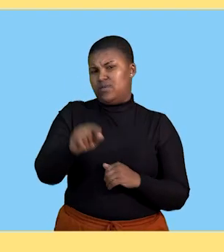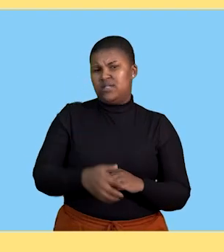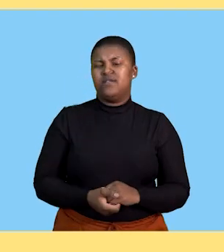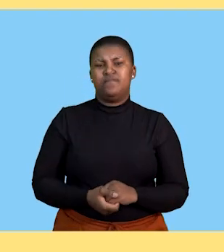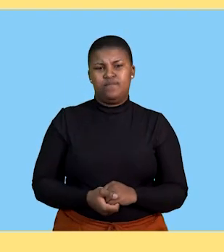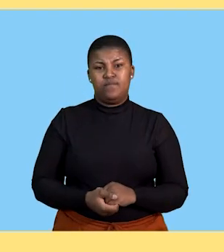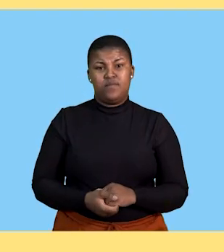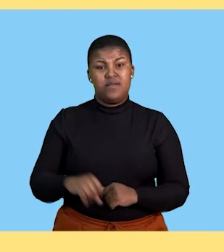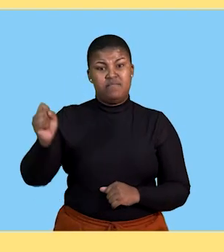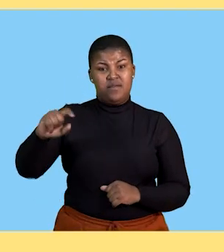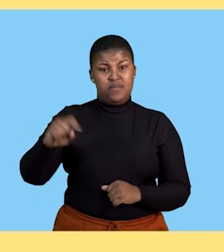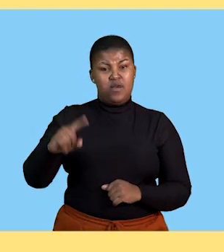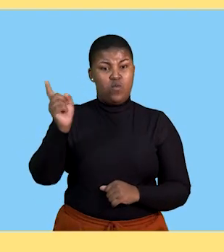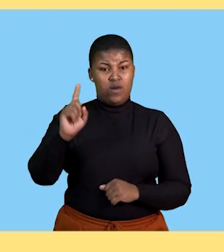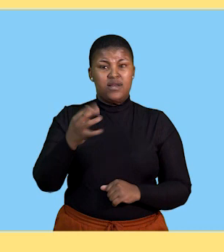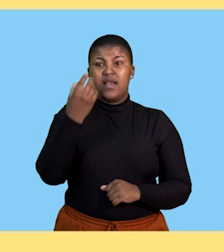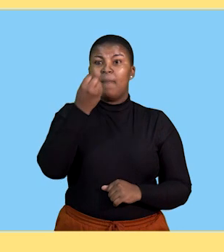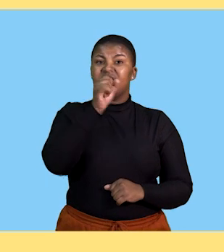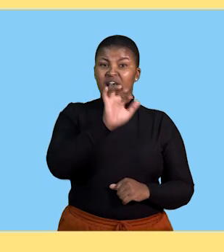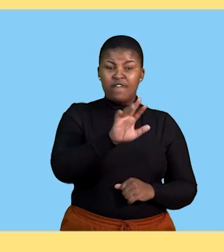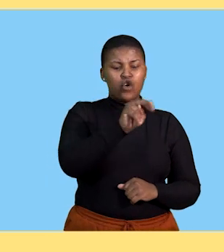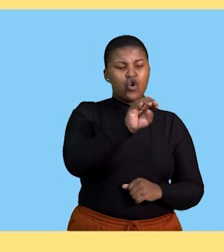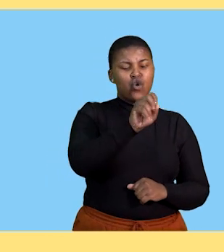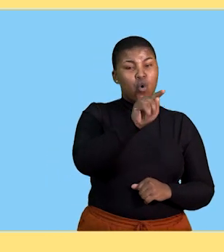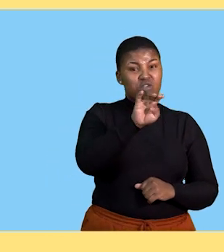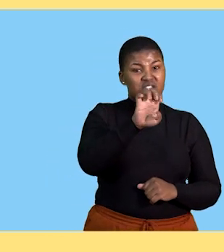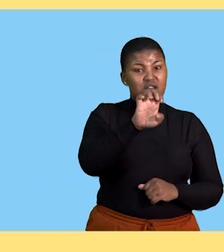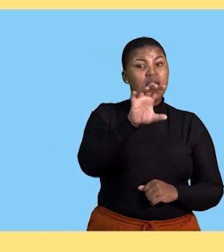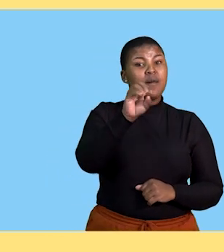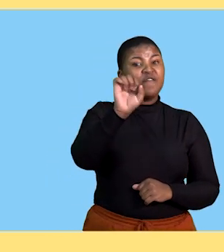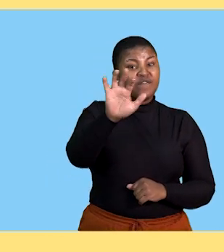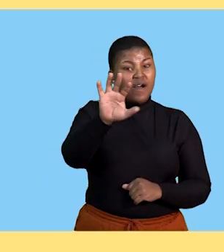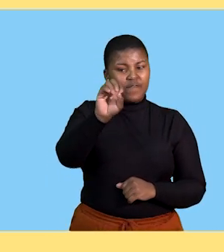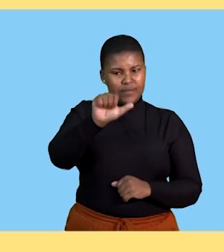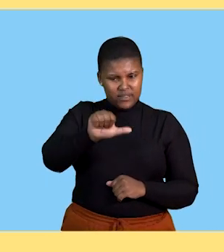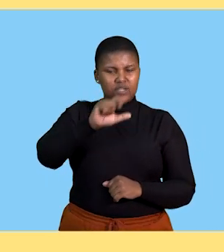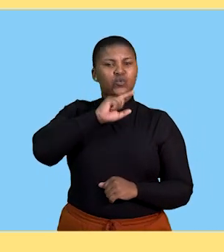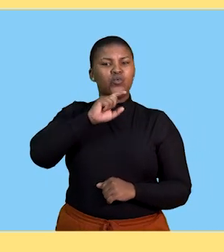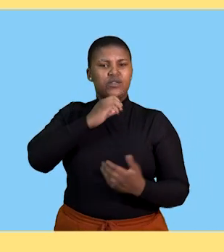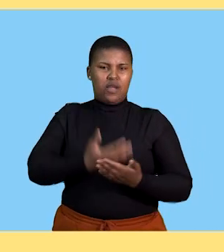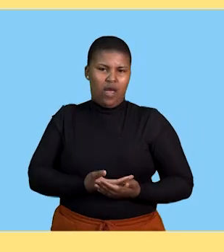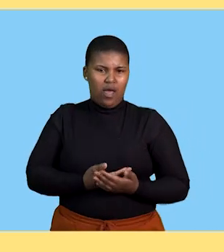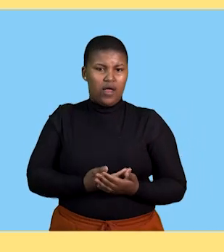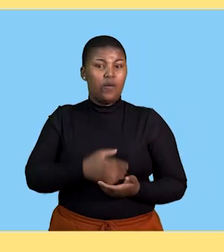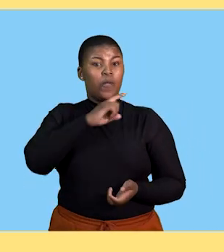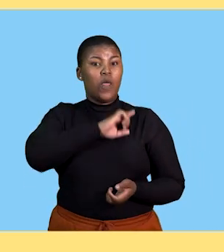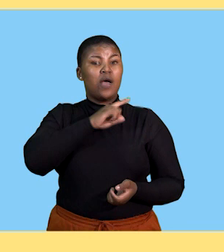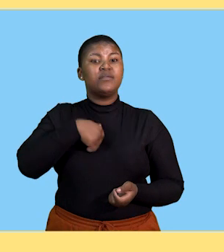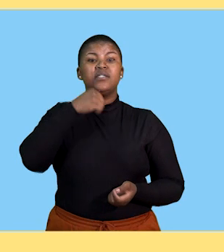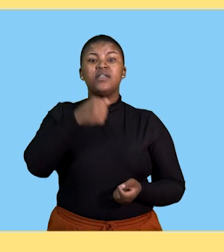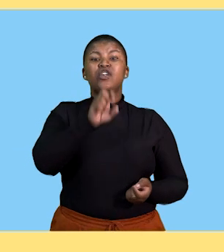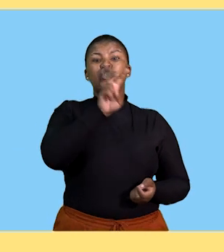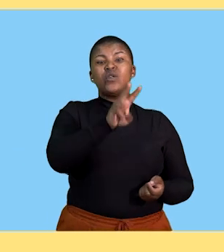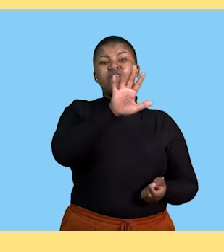simply added my note number 5 and note number 6, because if I